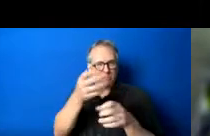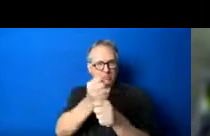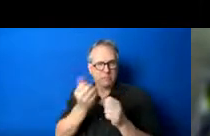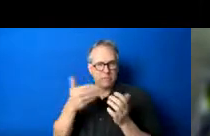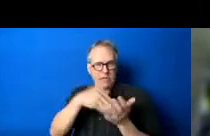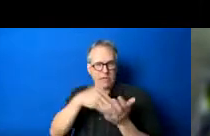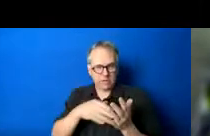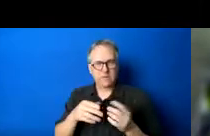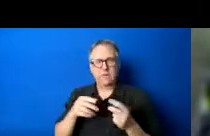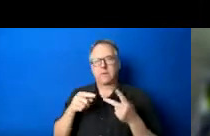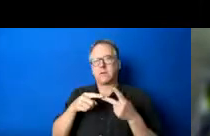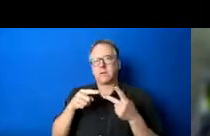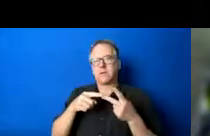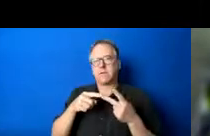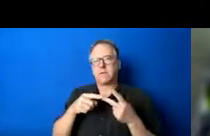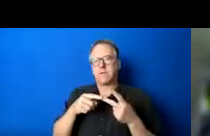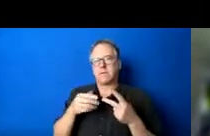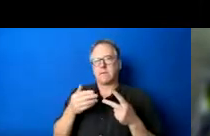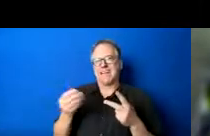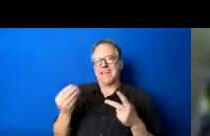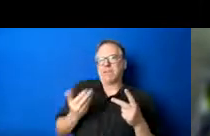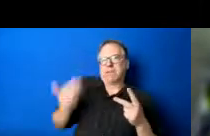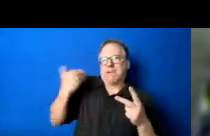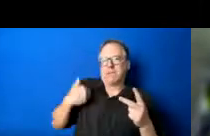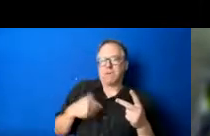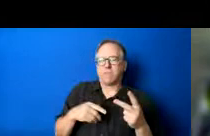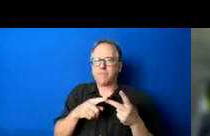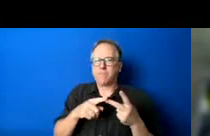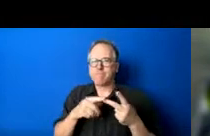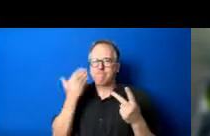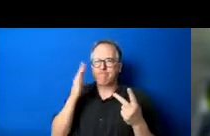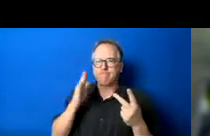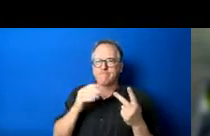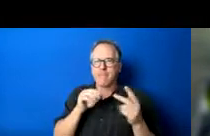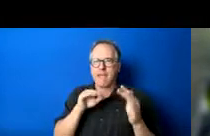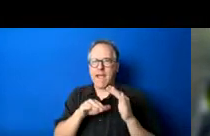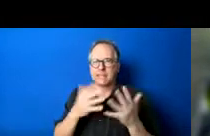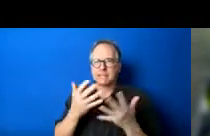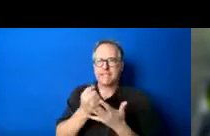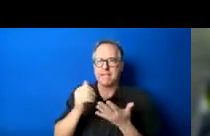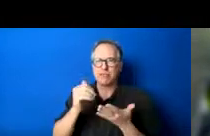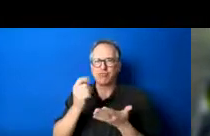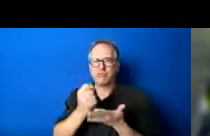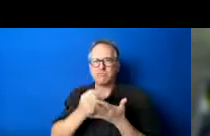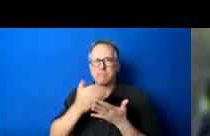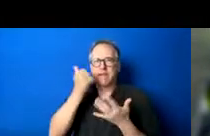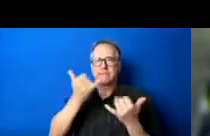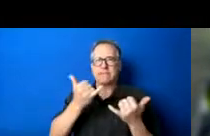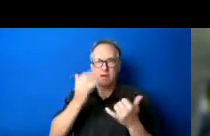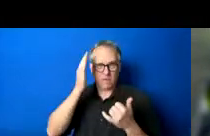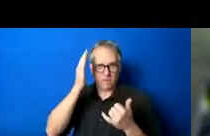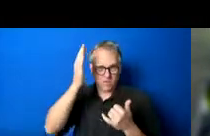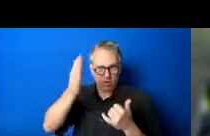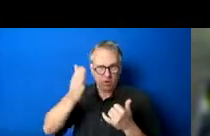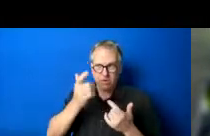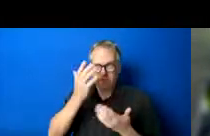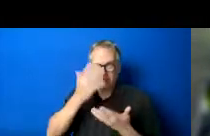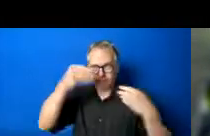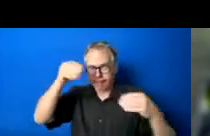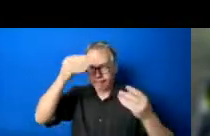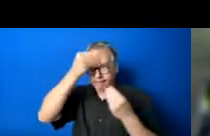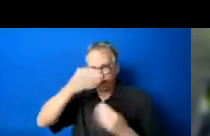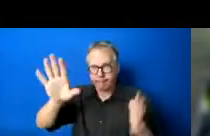second question pre-submitted was, little is known about accessing treatments. What is the best way now? And will there be some marketing about this?